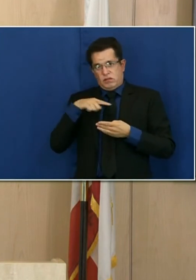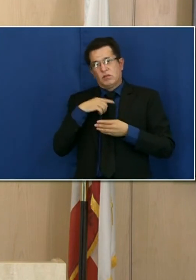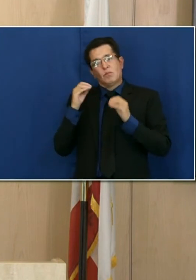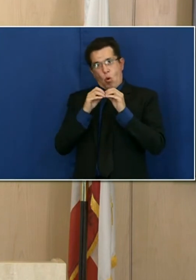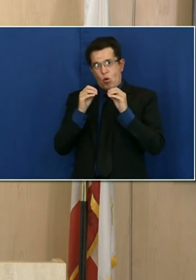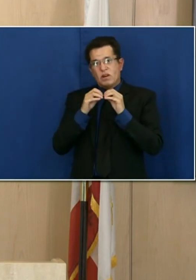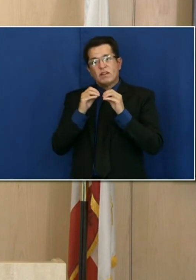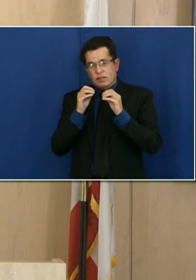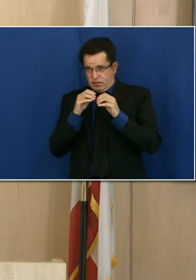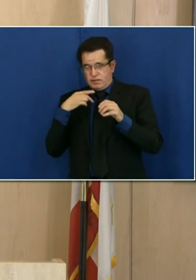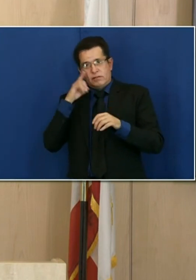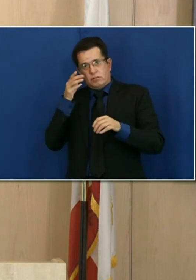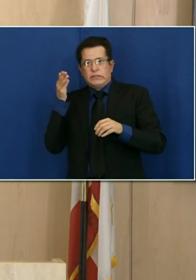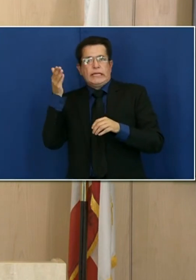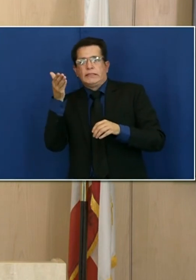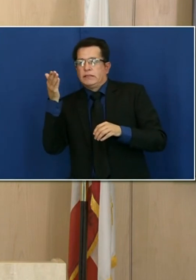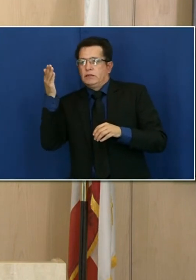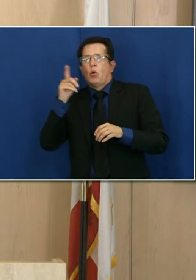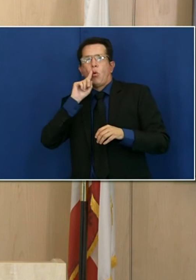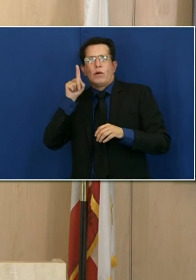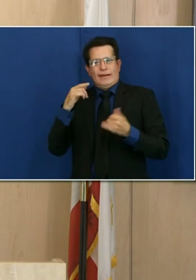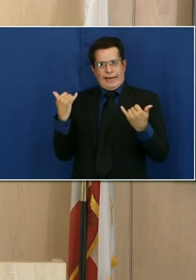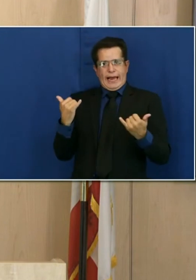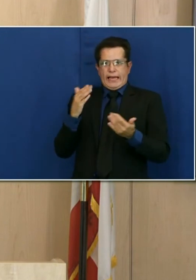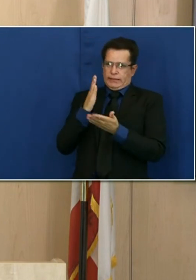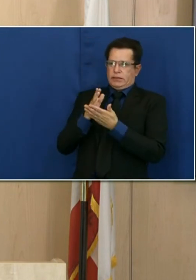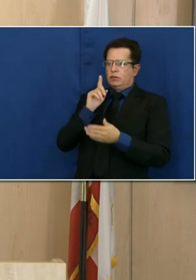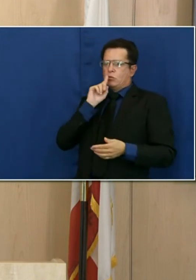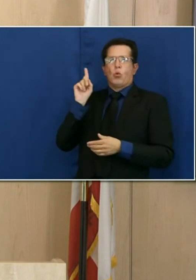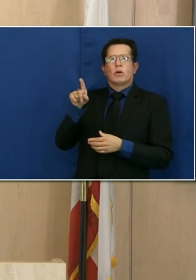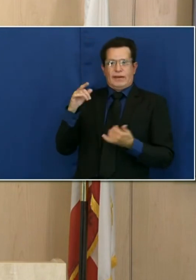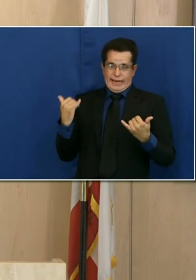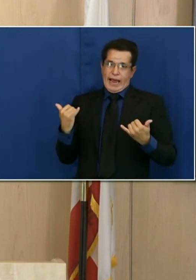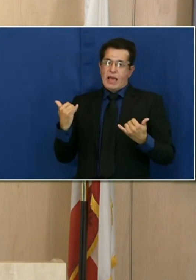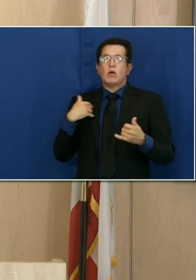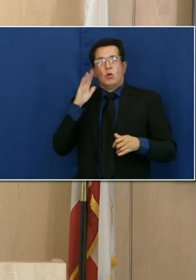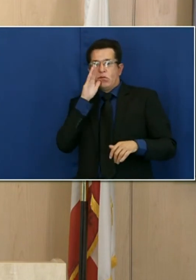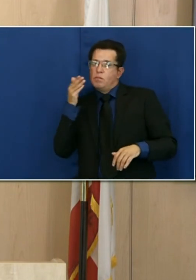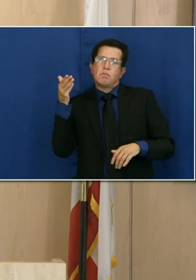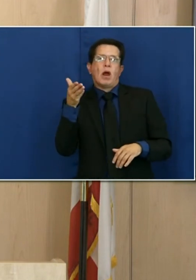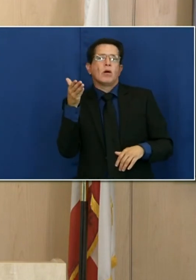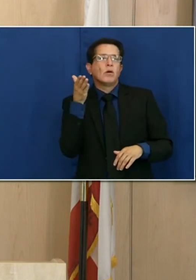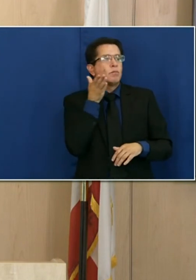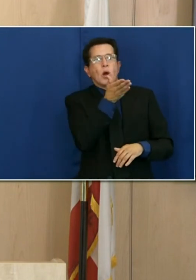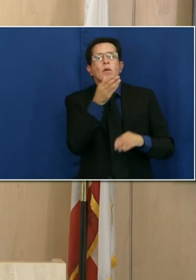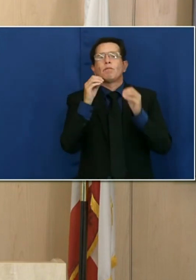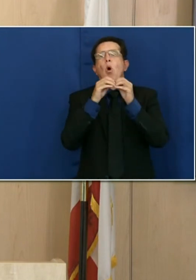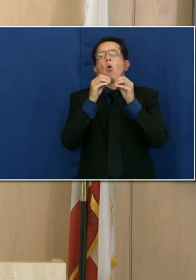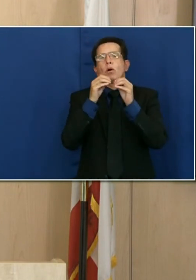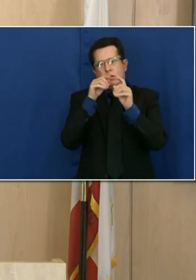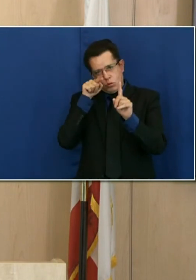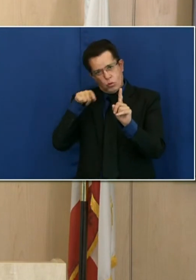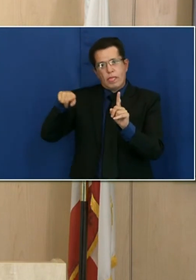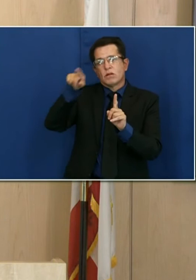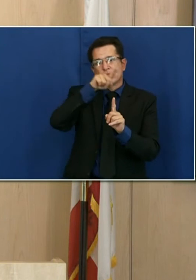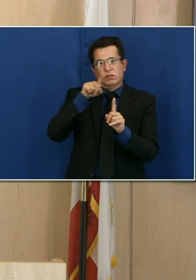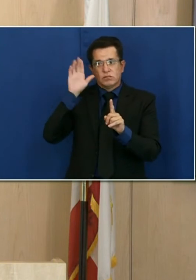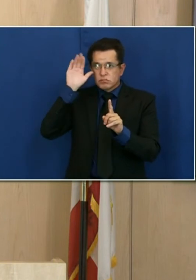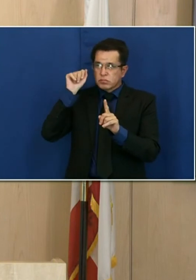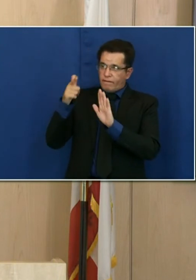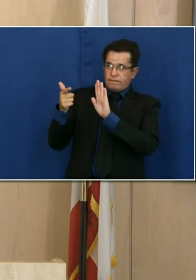Again, we issued a series of cease and desist orders today, and we will continue to move aggressively and swiftly for those entities that are in